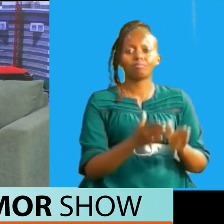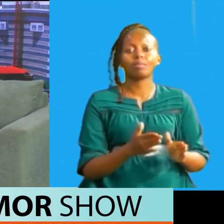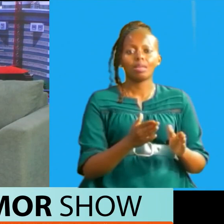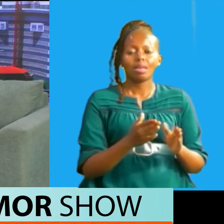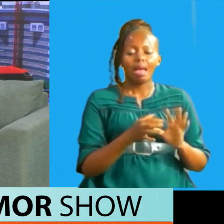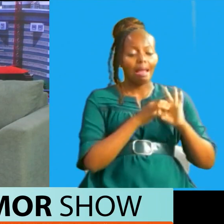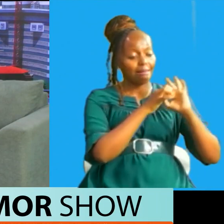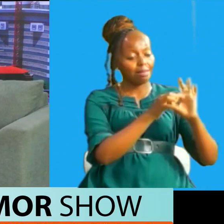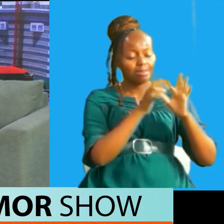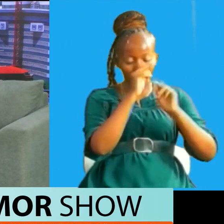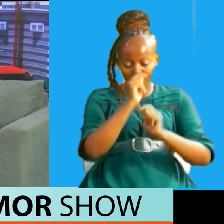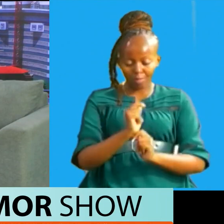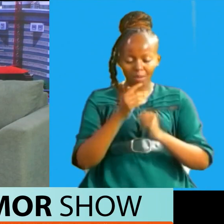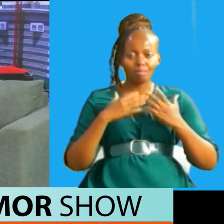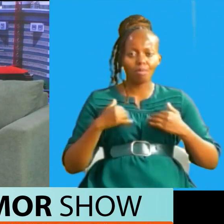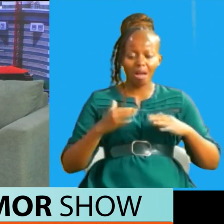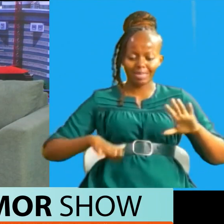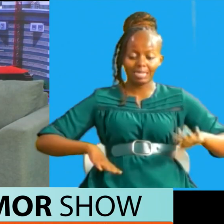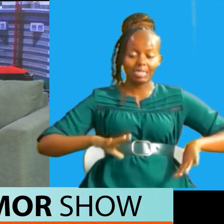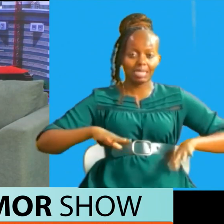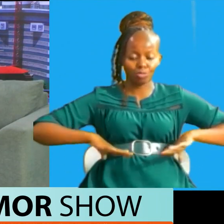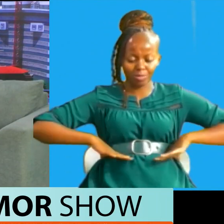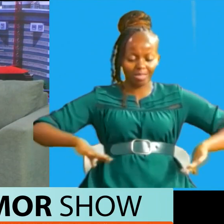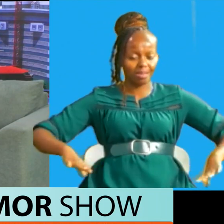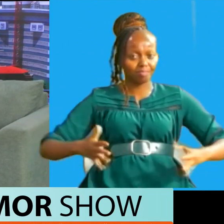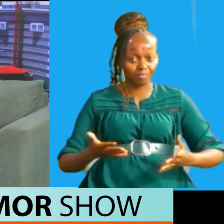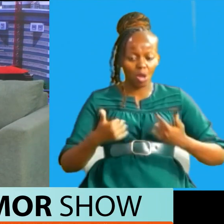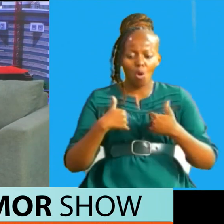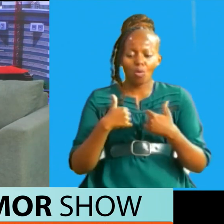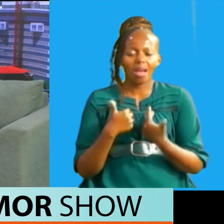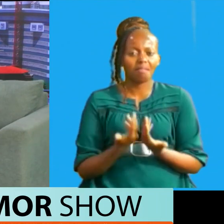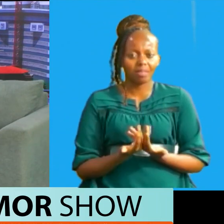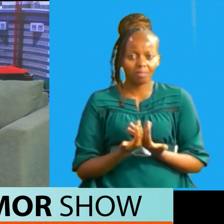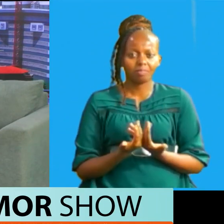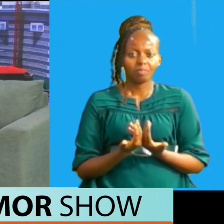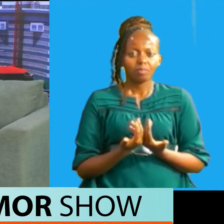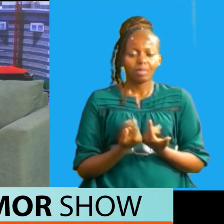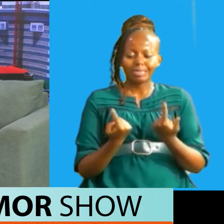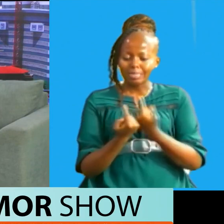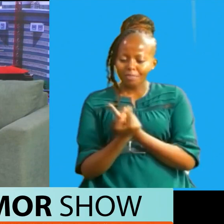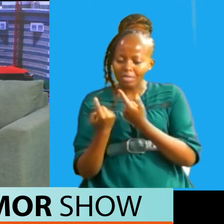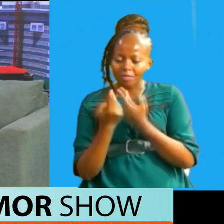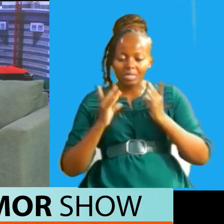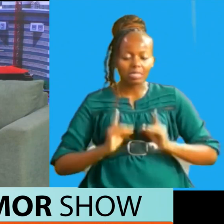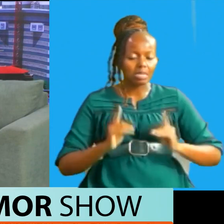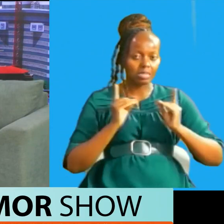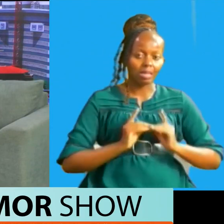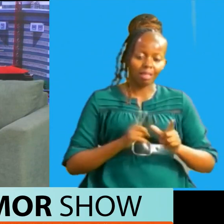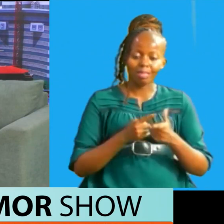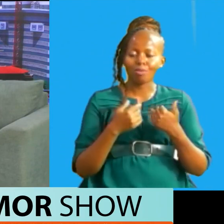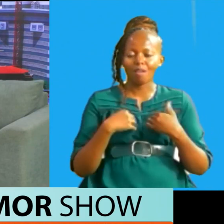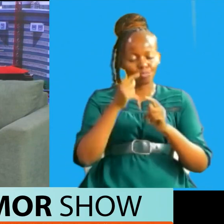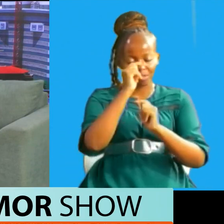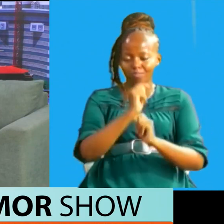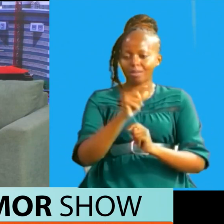culture wearing sisal skirts, wearing those kinds of outfits. You just have to